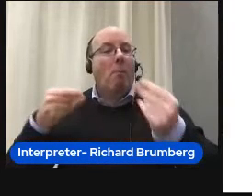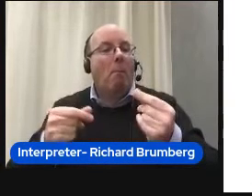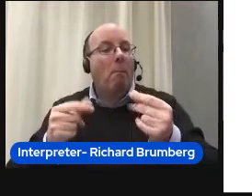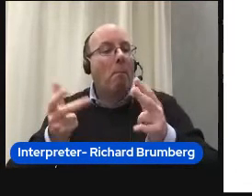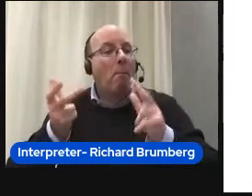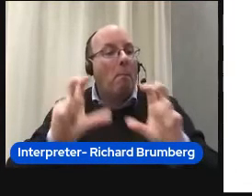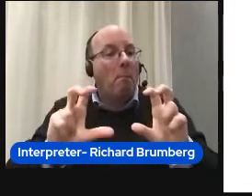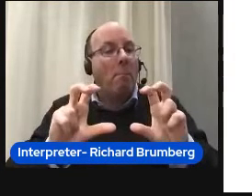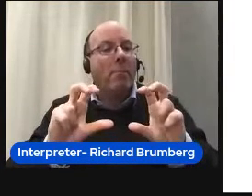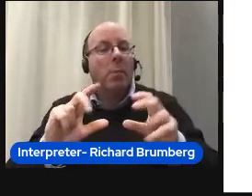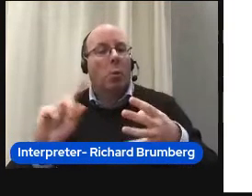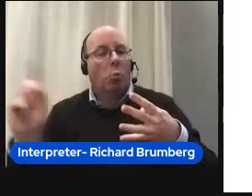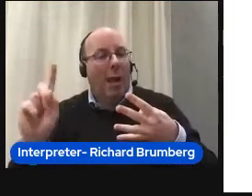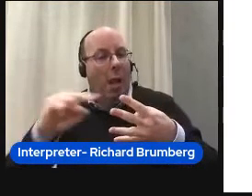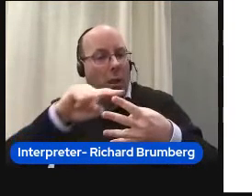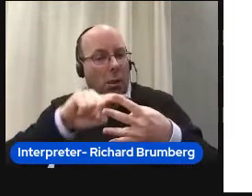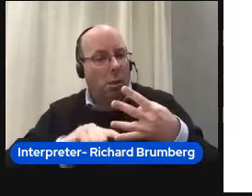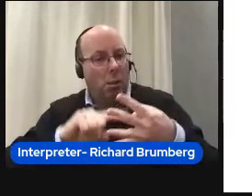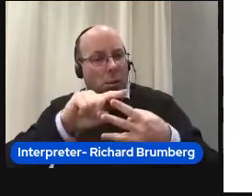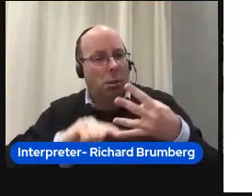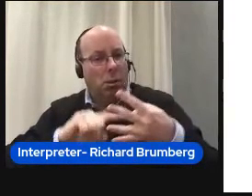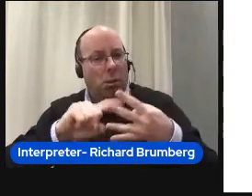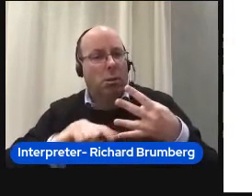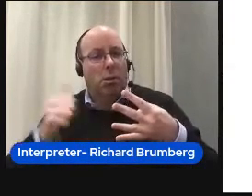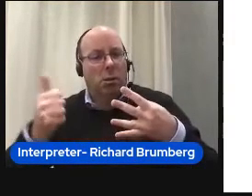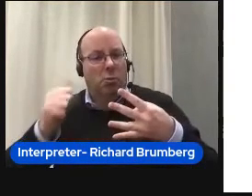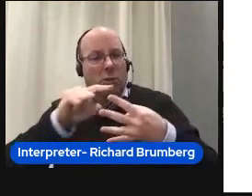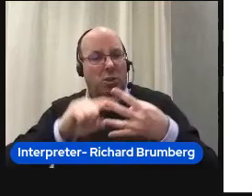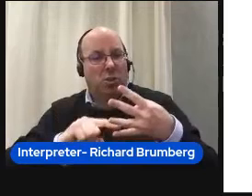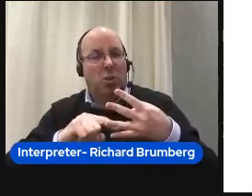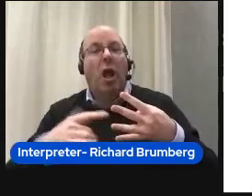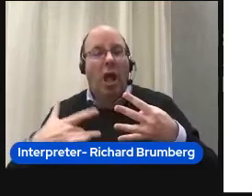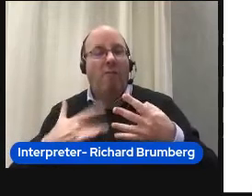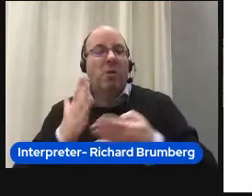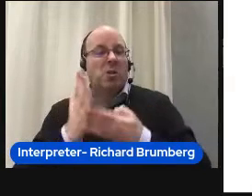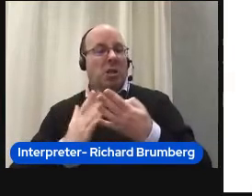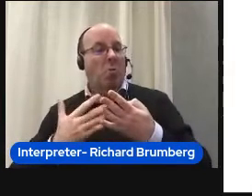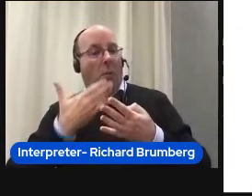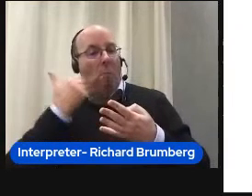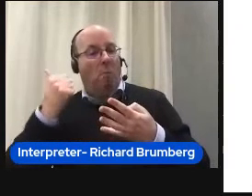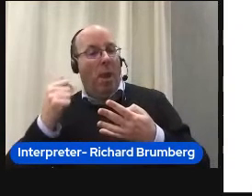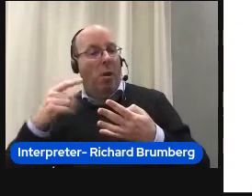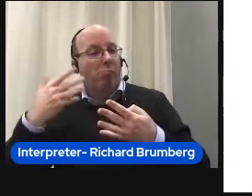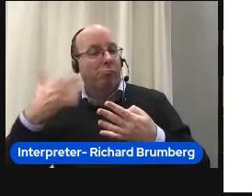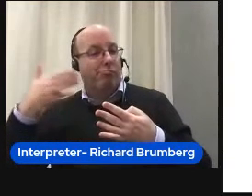Because I imagine that we are doing better in some of these areas than others.